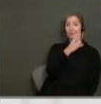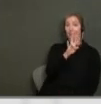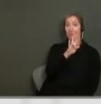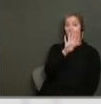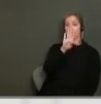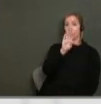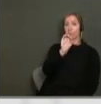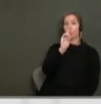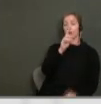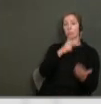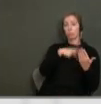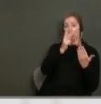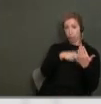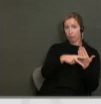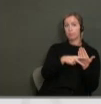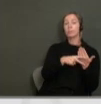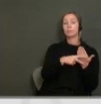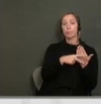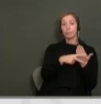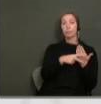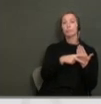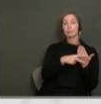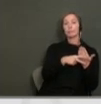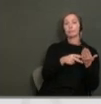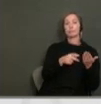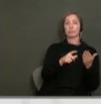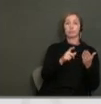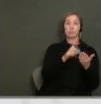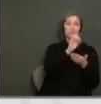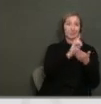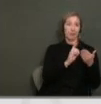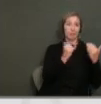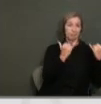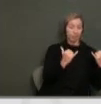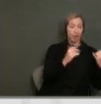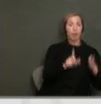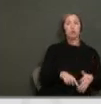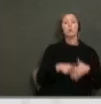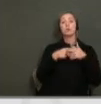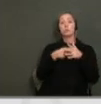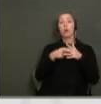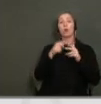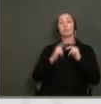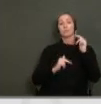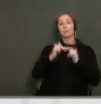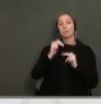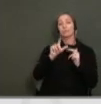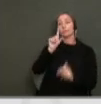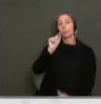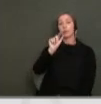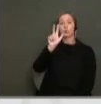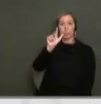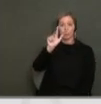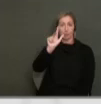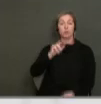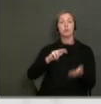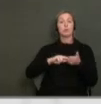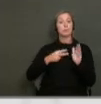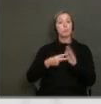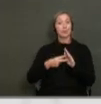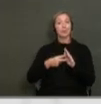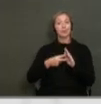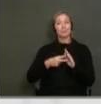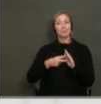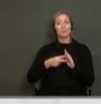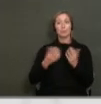currently under design and will start construction in 2023. So we need 28 additional positions when